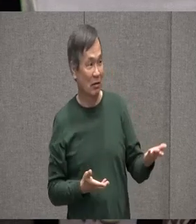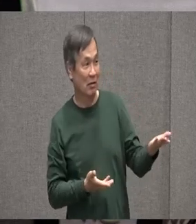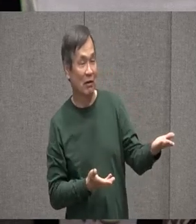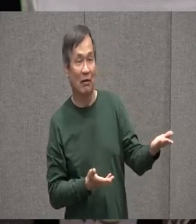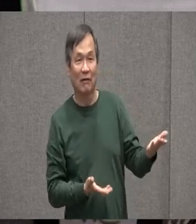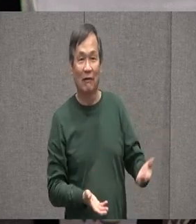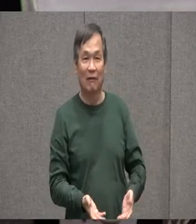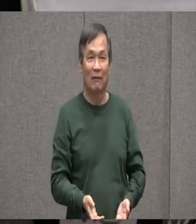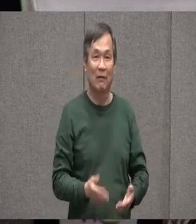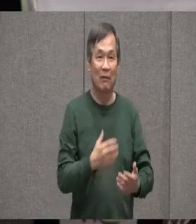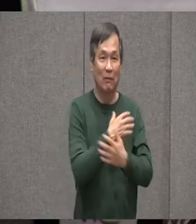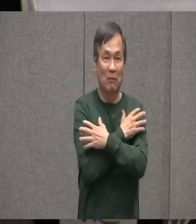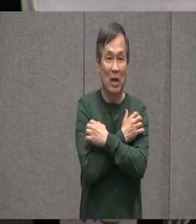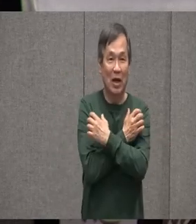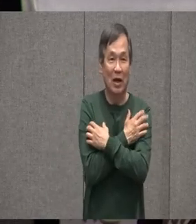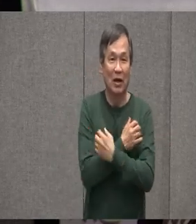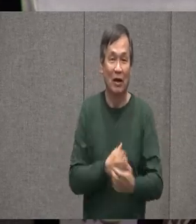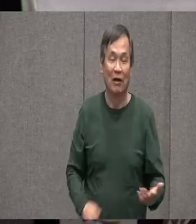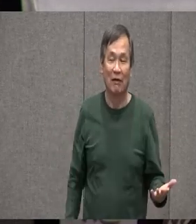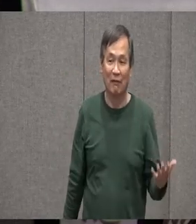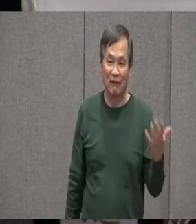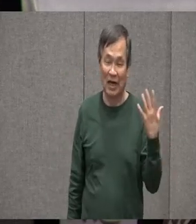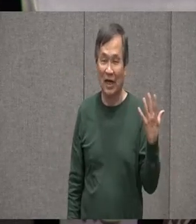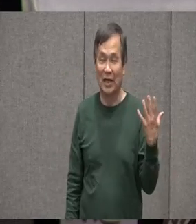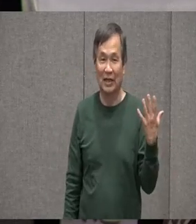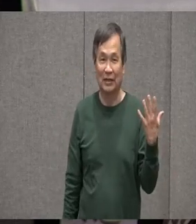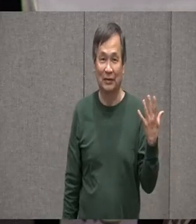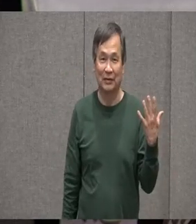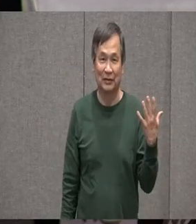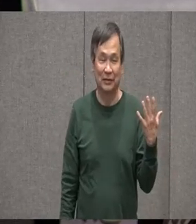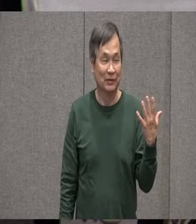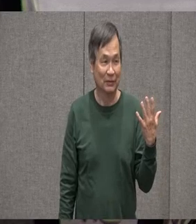5 bears to join them atop the hill crest.